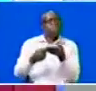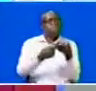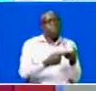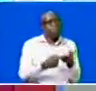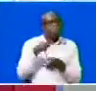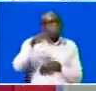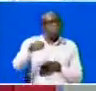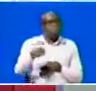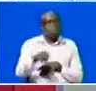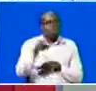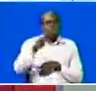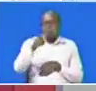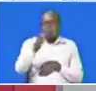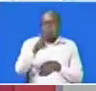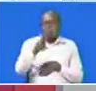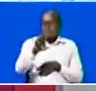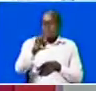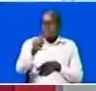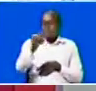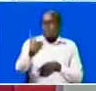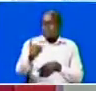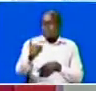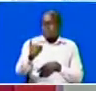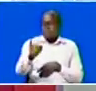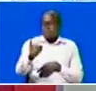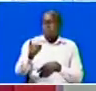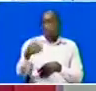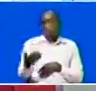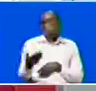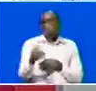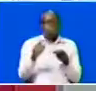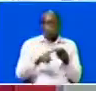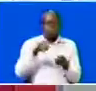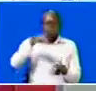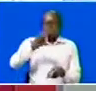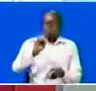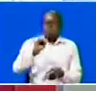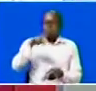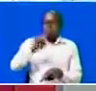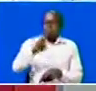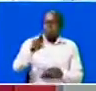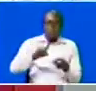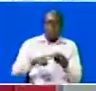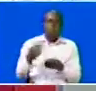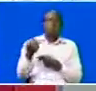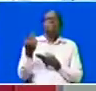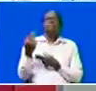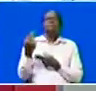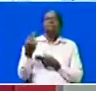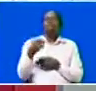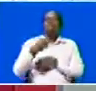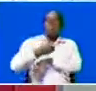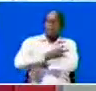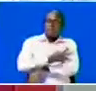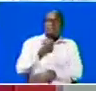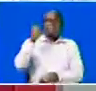madai kama mercury ama zaibaki katika lugha ya Kiswahili na kopa kwenye sukari na hofu ya saratani. Tumesaka mtazamo